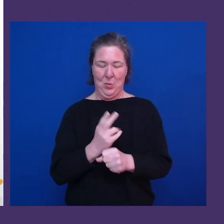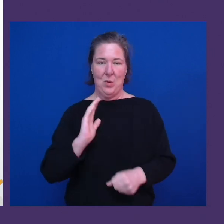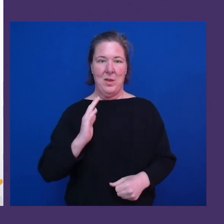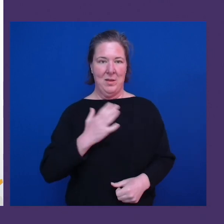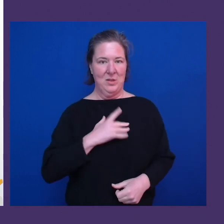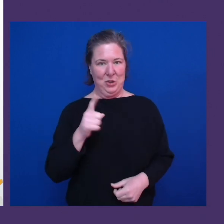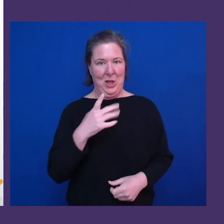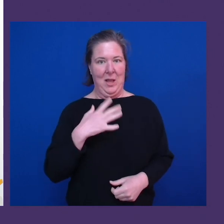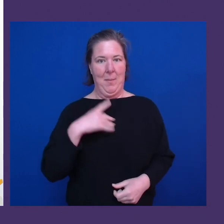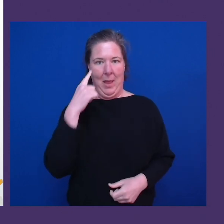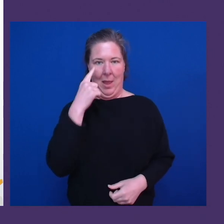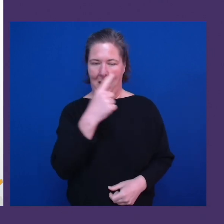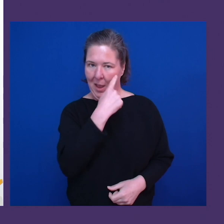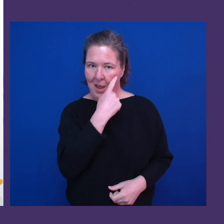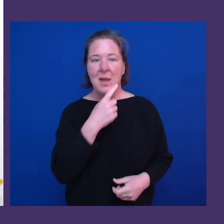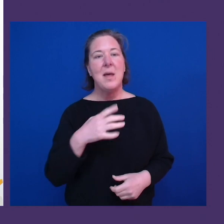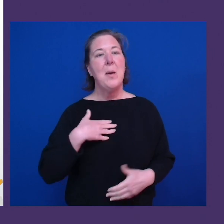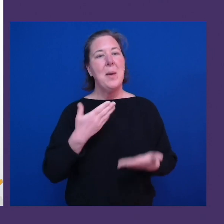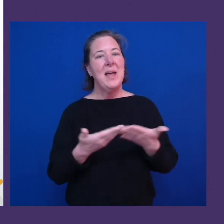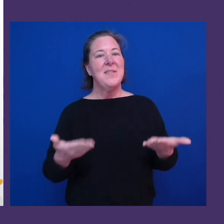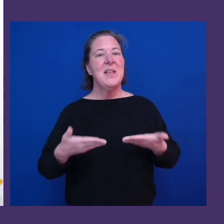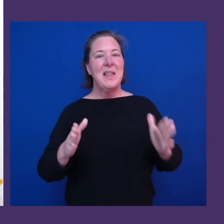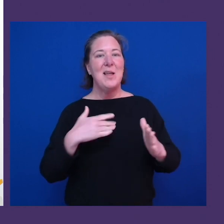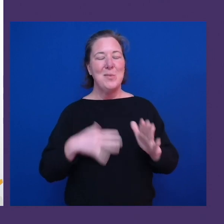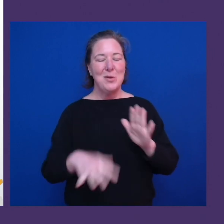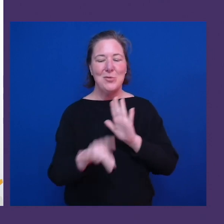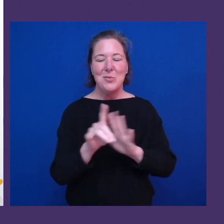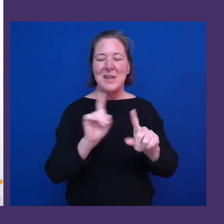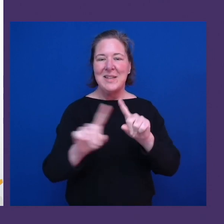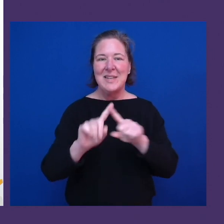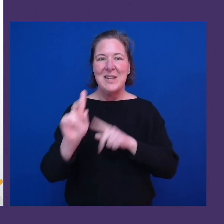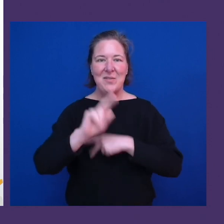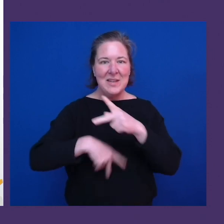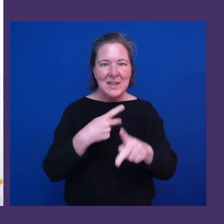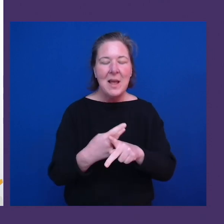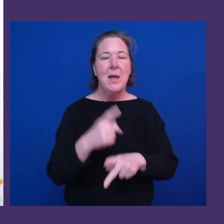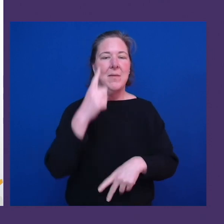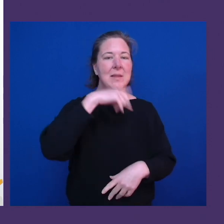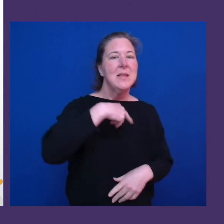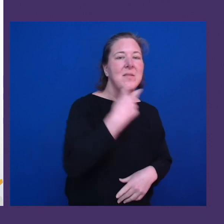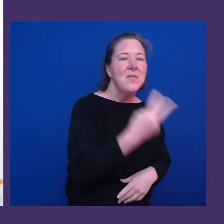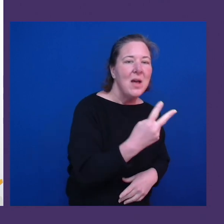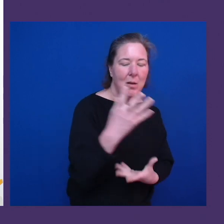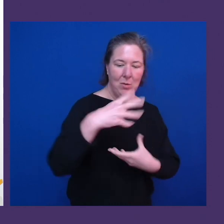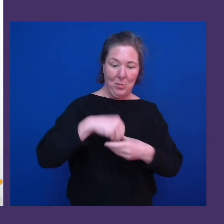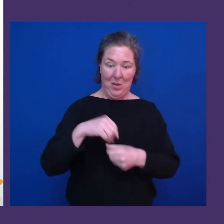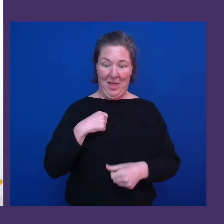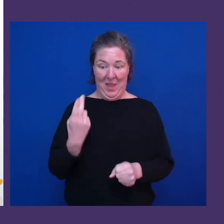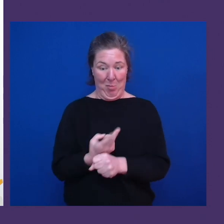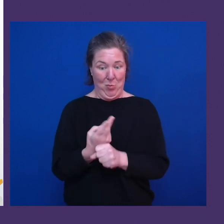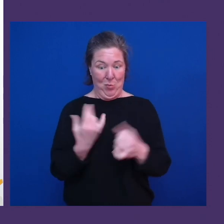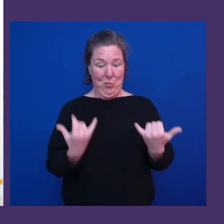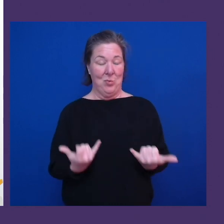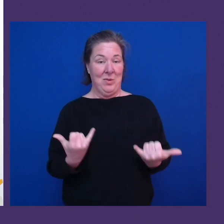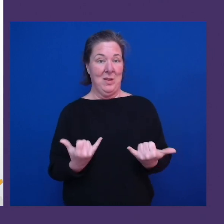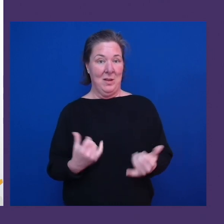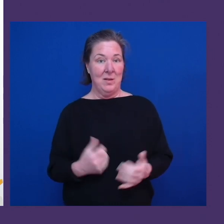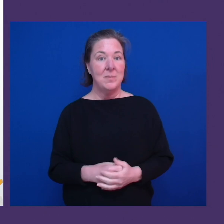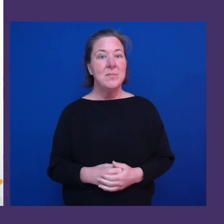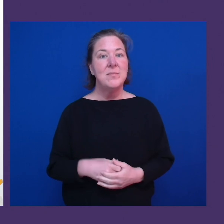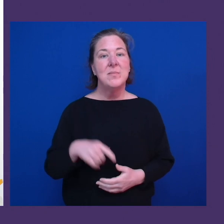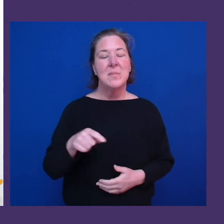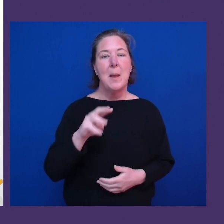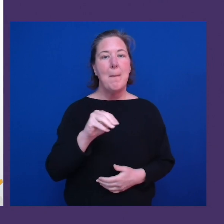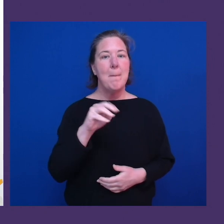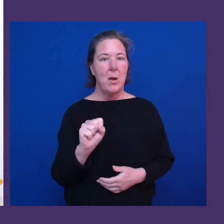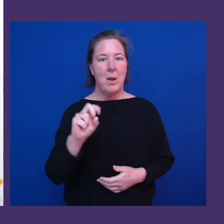My device lets me choose from many different types of synthetic voices too, including the one I'm speaking with now, which is a Microsoft